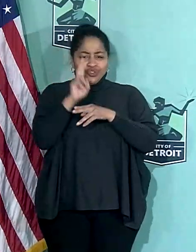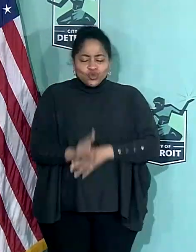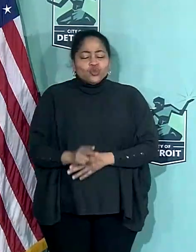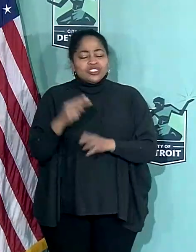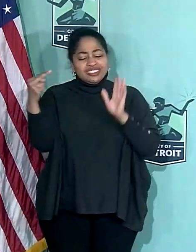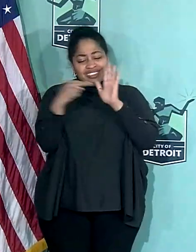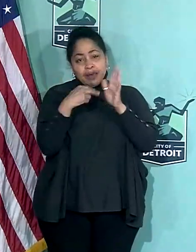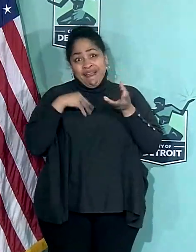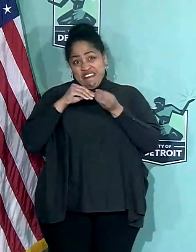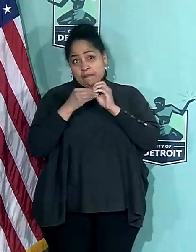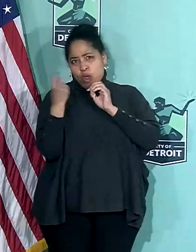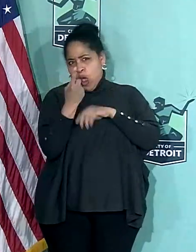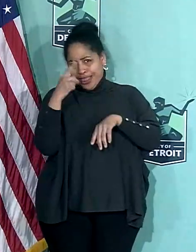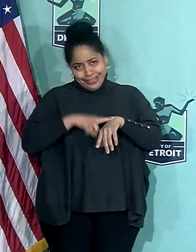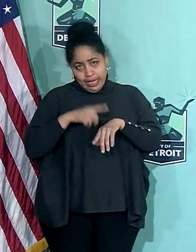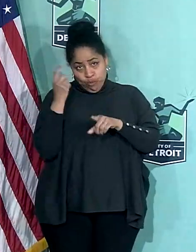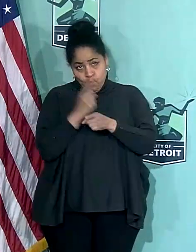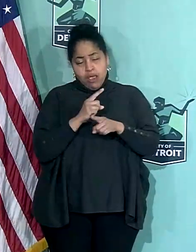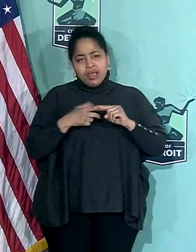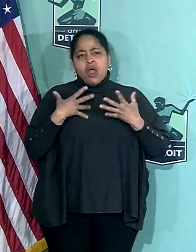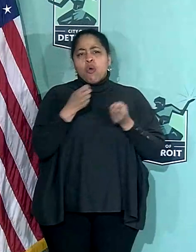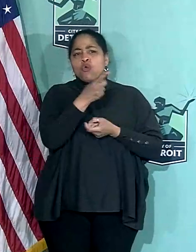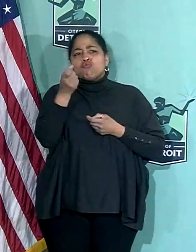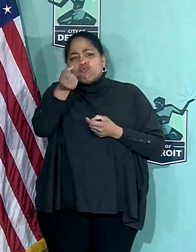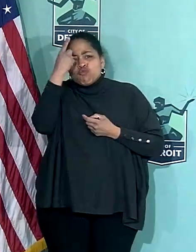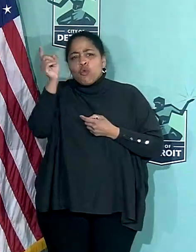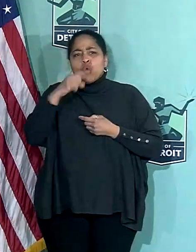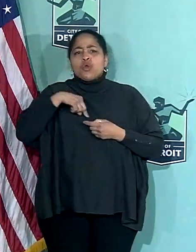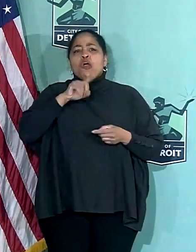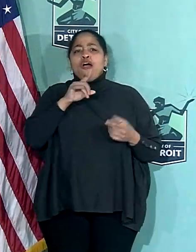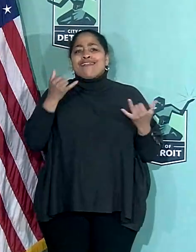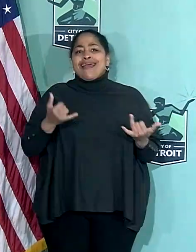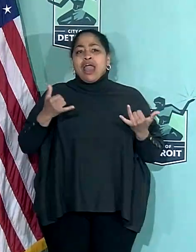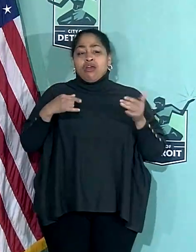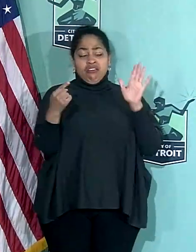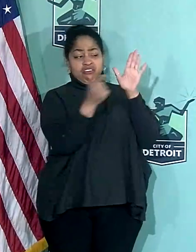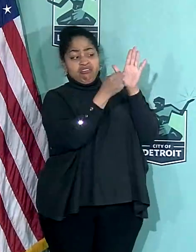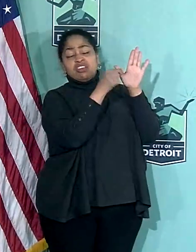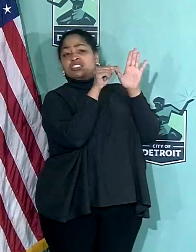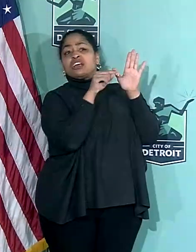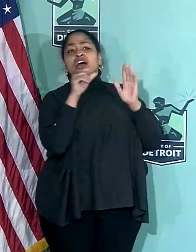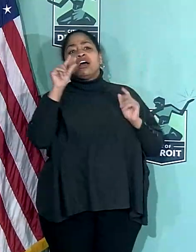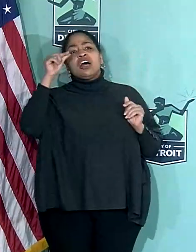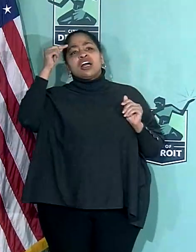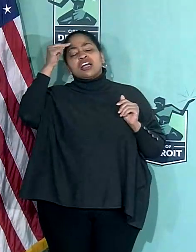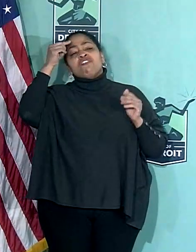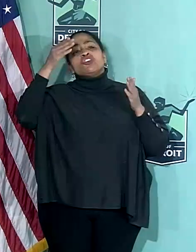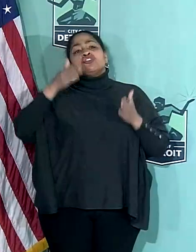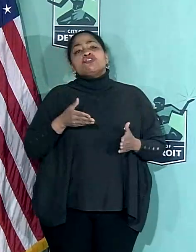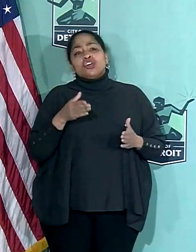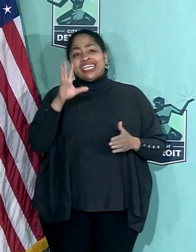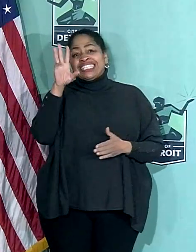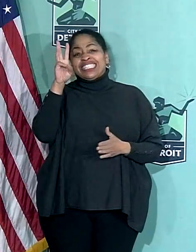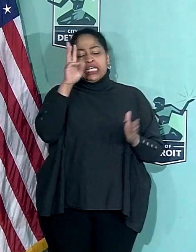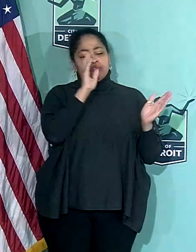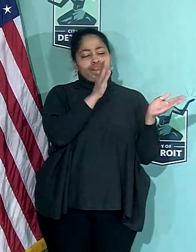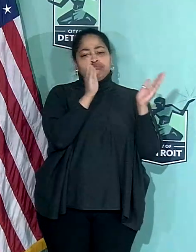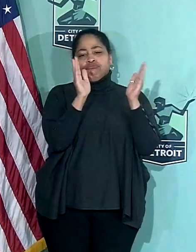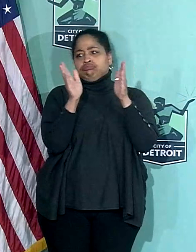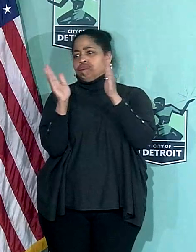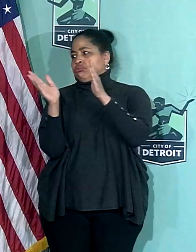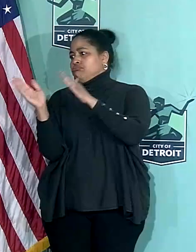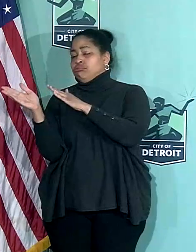want everybody to understand where we are right now. This is the governor's 6-phase plan